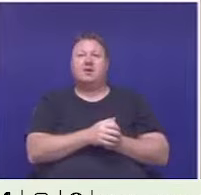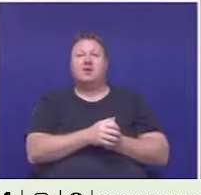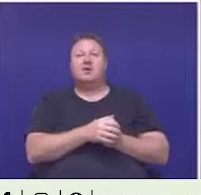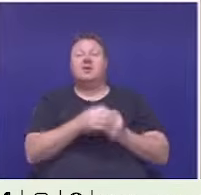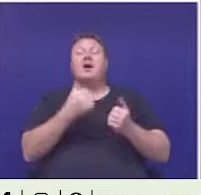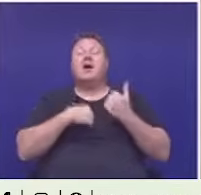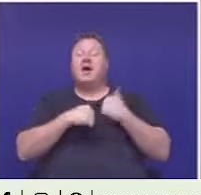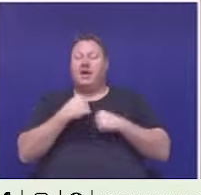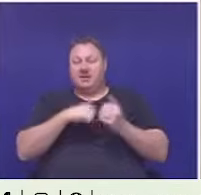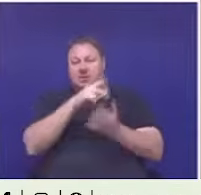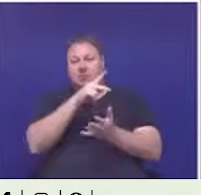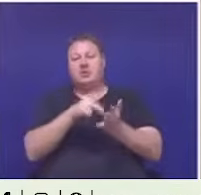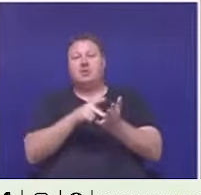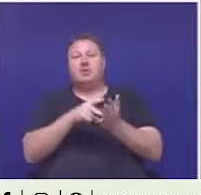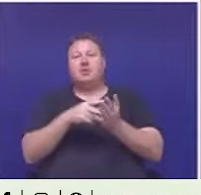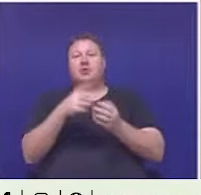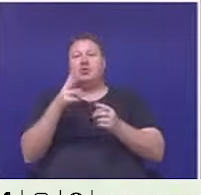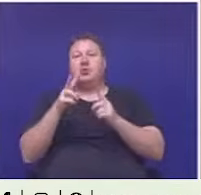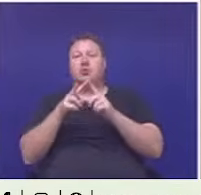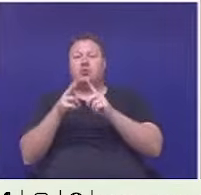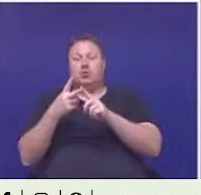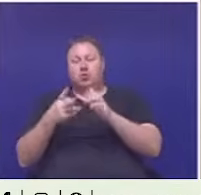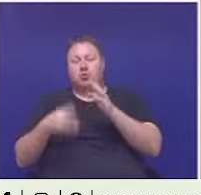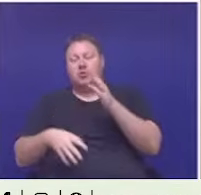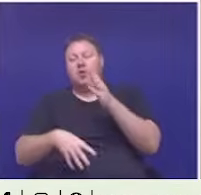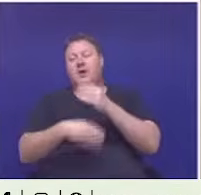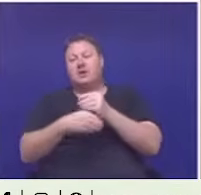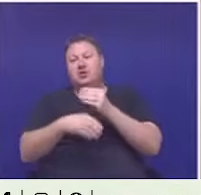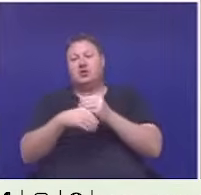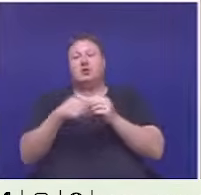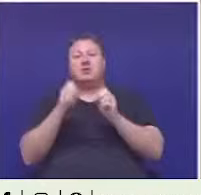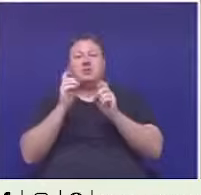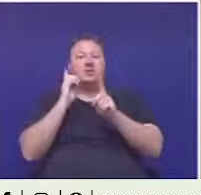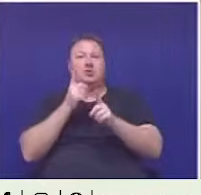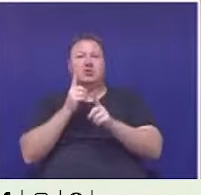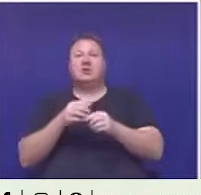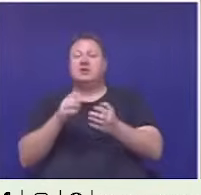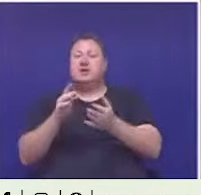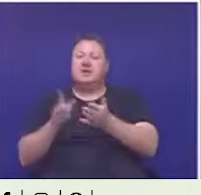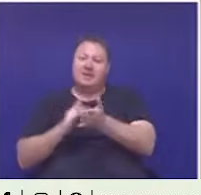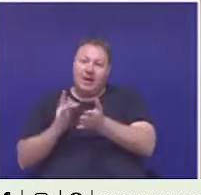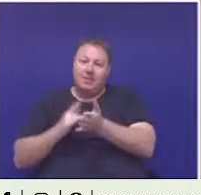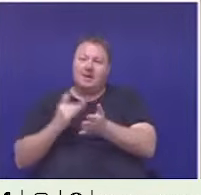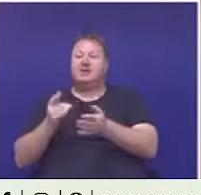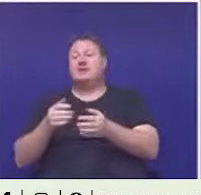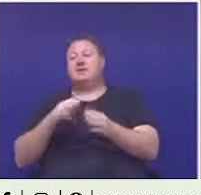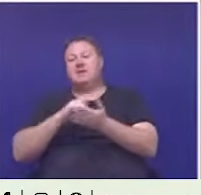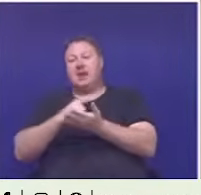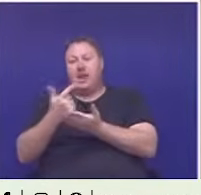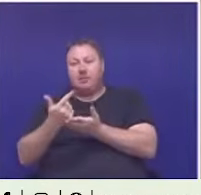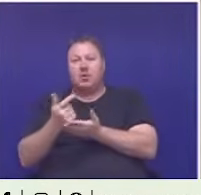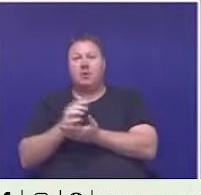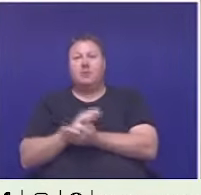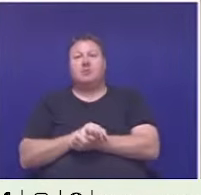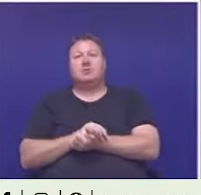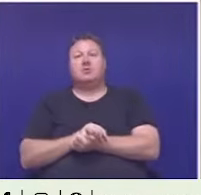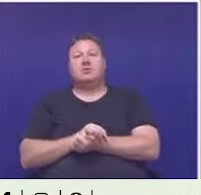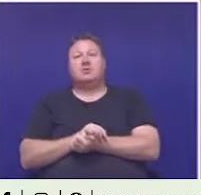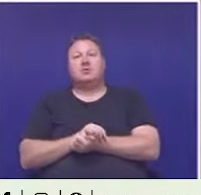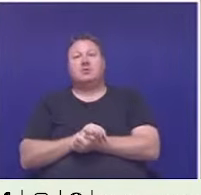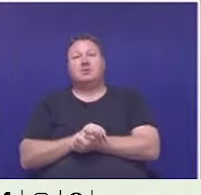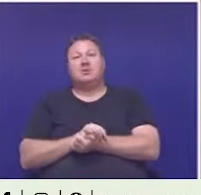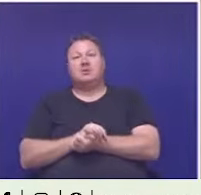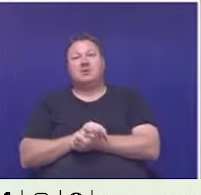acting principal, 2 additional educators have been deployed there, tablets, laptops have been deployed to the